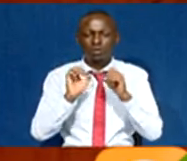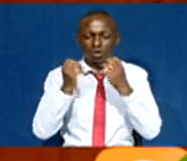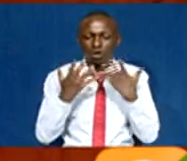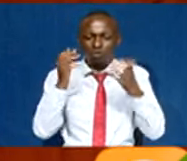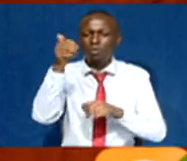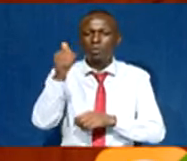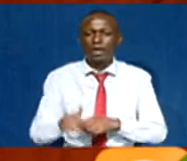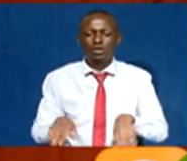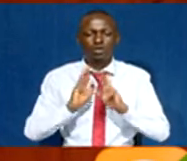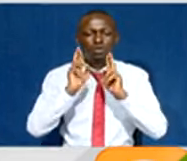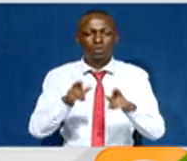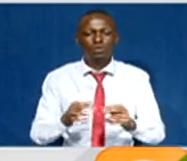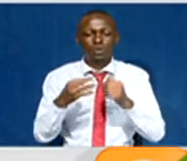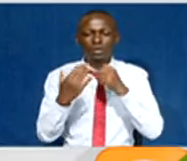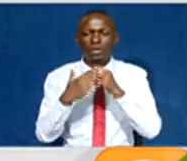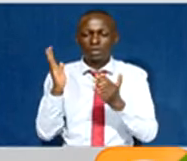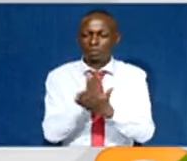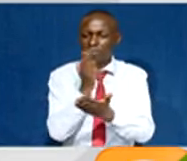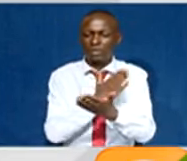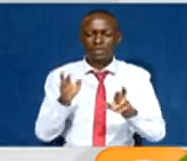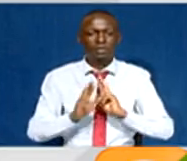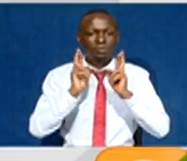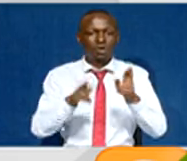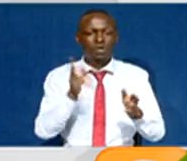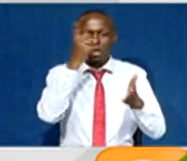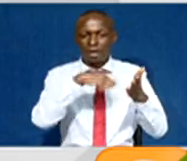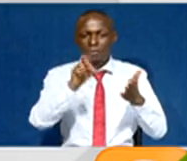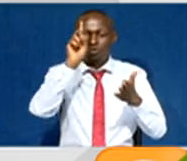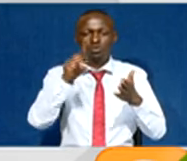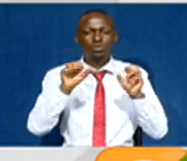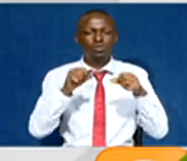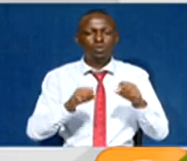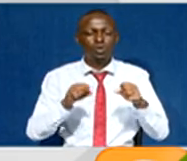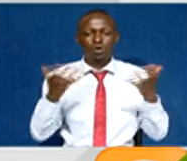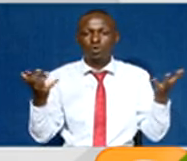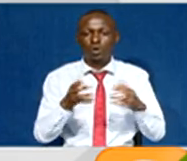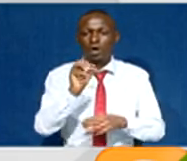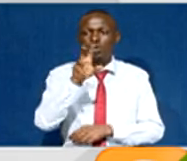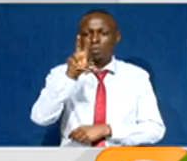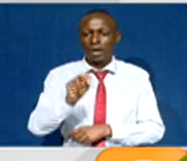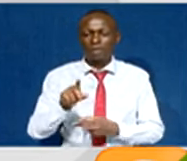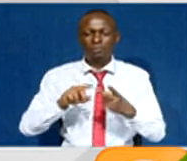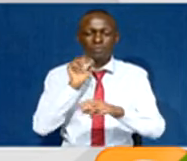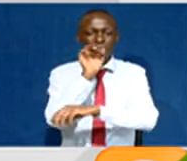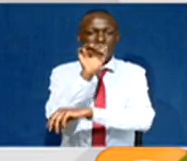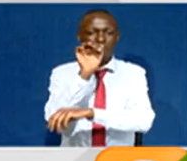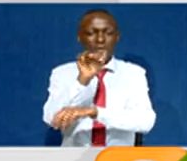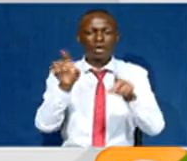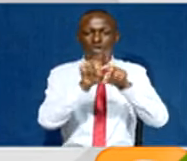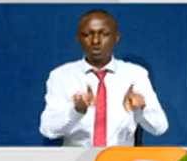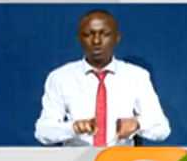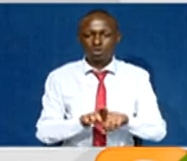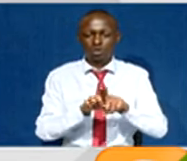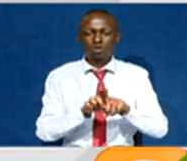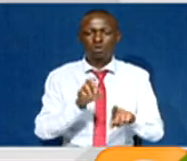the report. The 89-page report also approved nominees to Muscat in Oman, Lusaka, Zambia, and Abu Dhabi in the